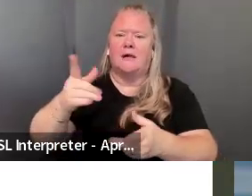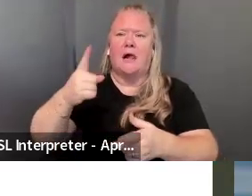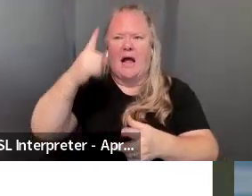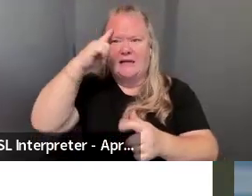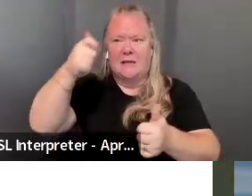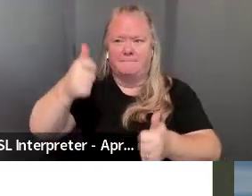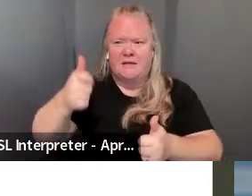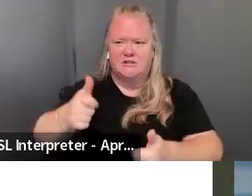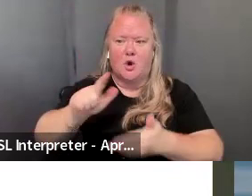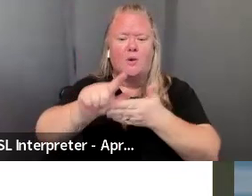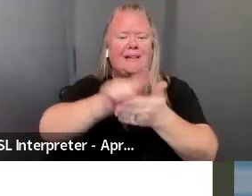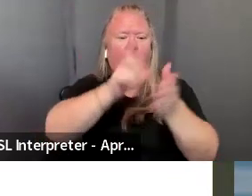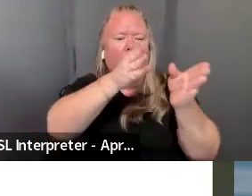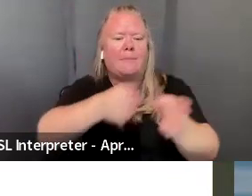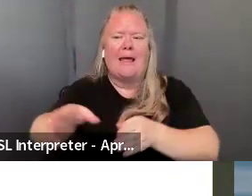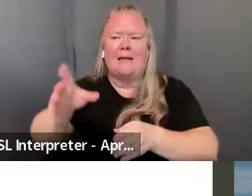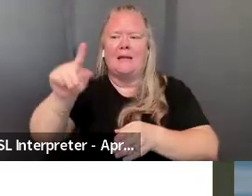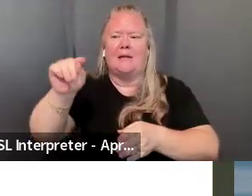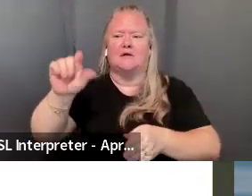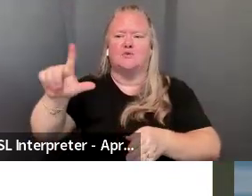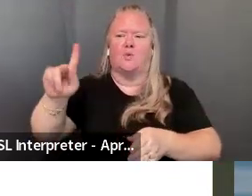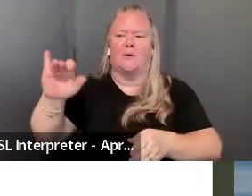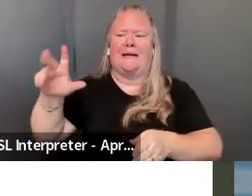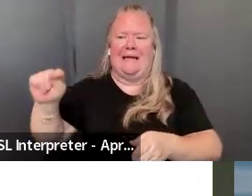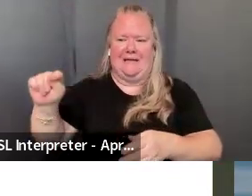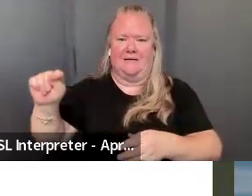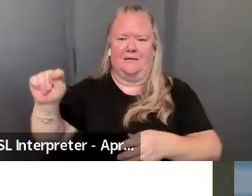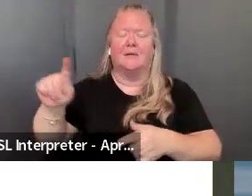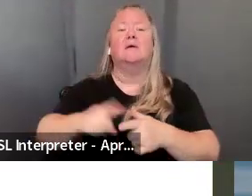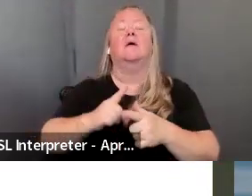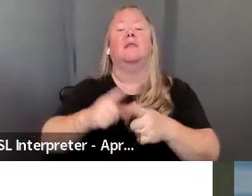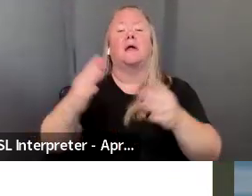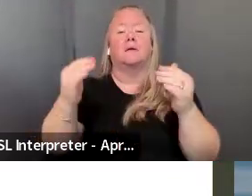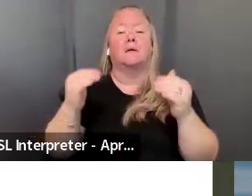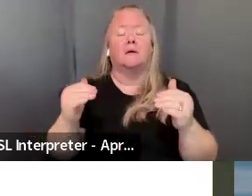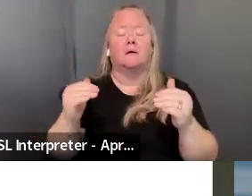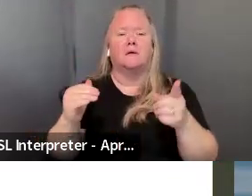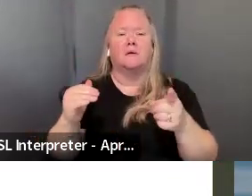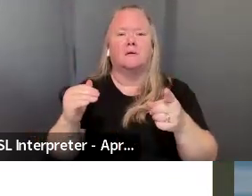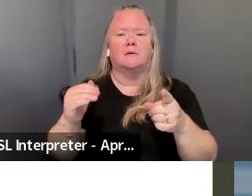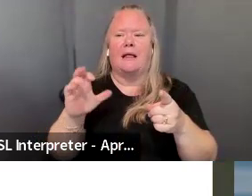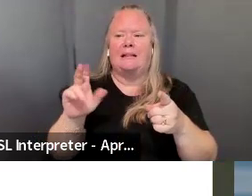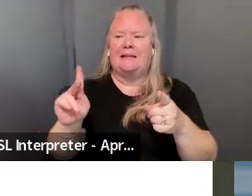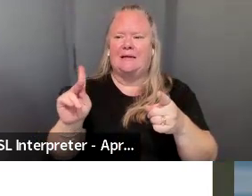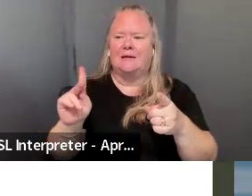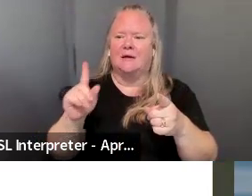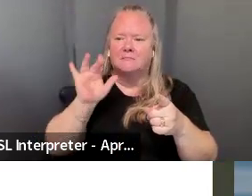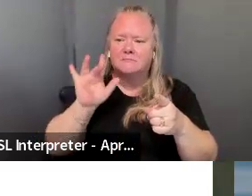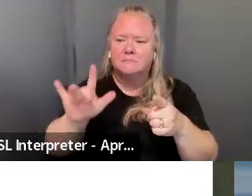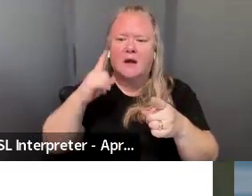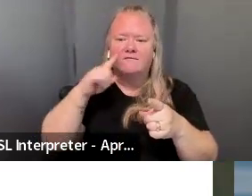dementia legal planning toolkit. And then there's also a link on there